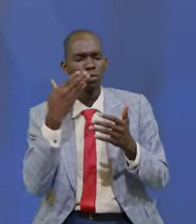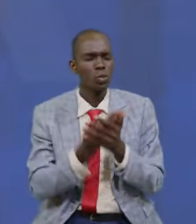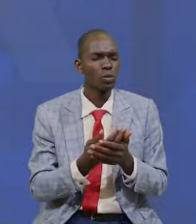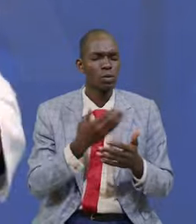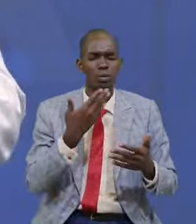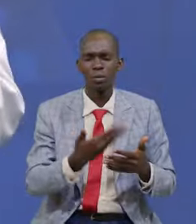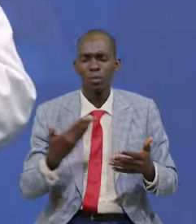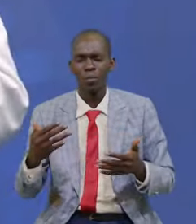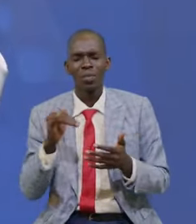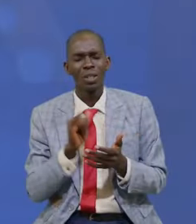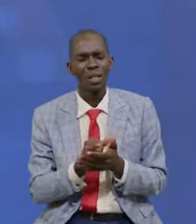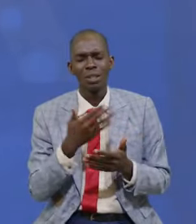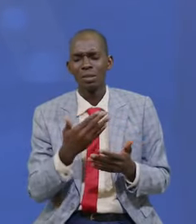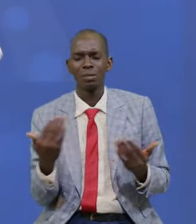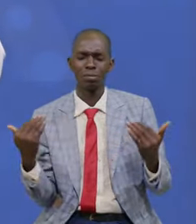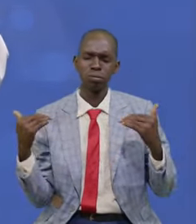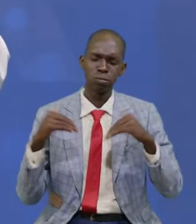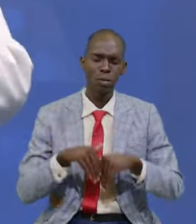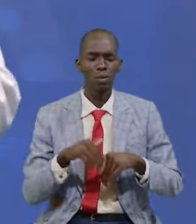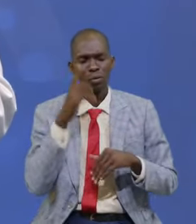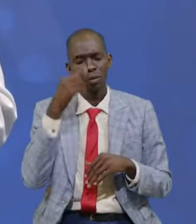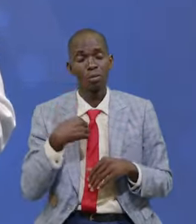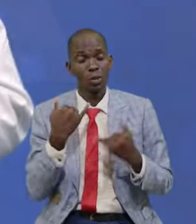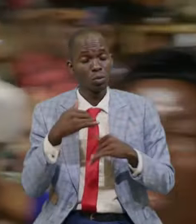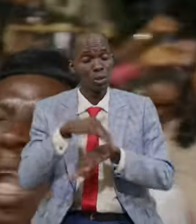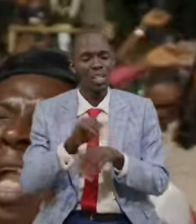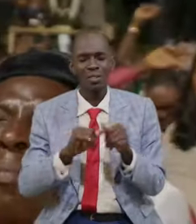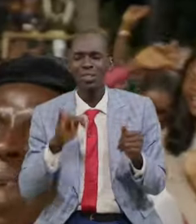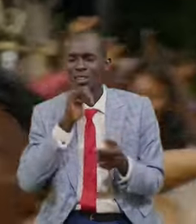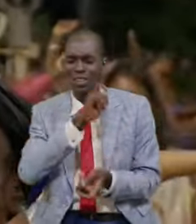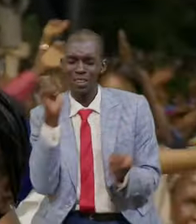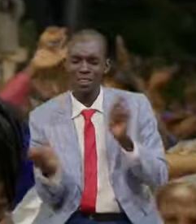and everything is turned upside down. Tonight, everything is reversed.